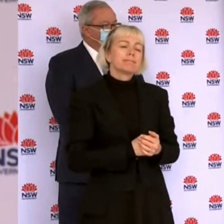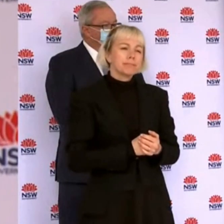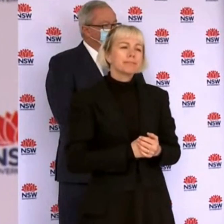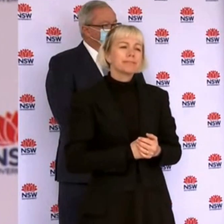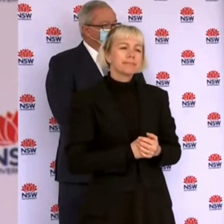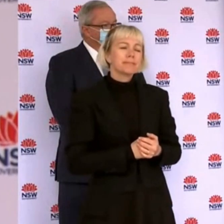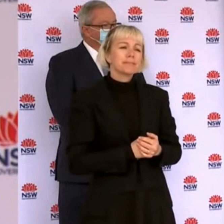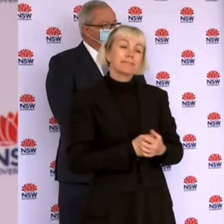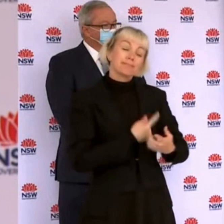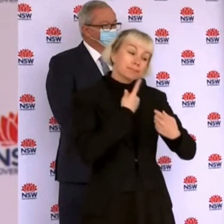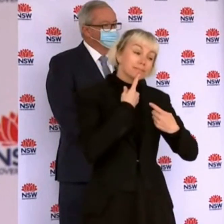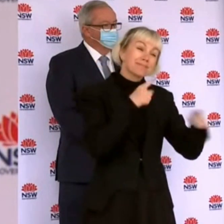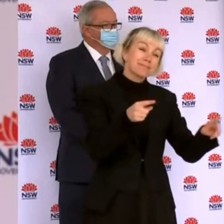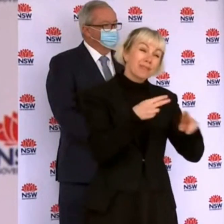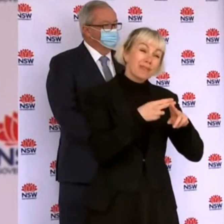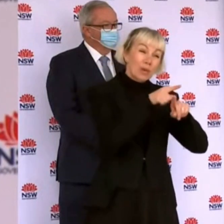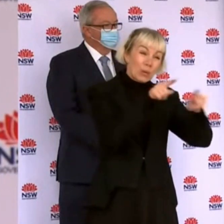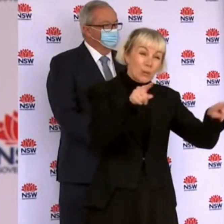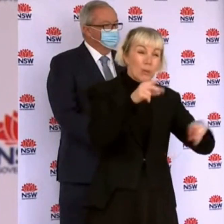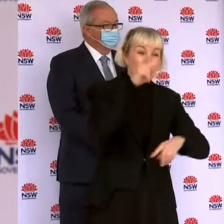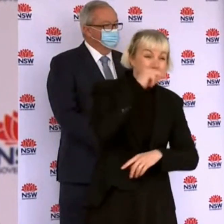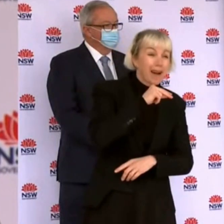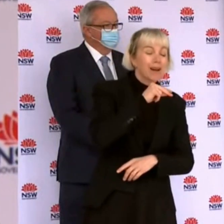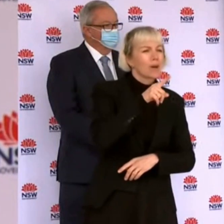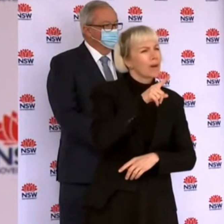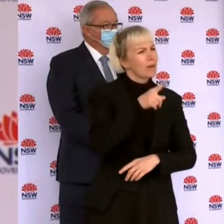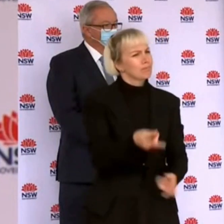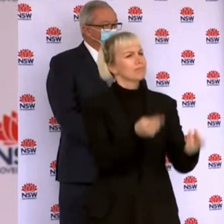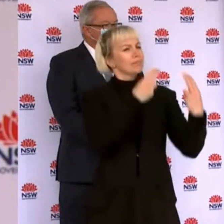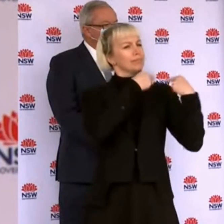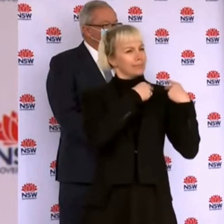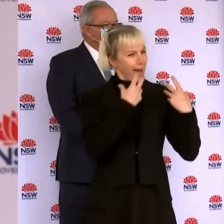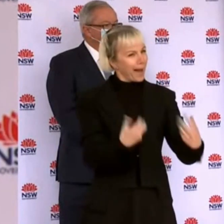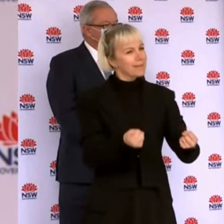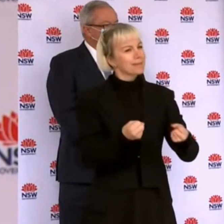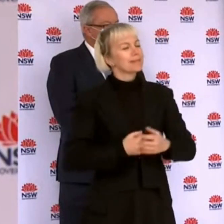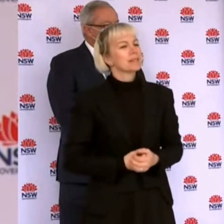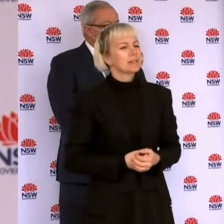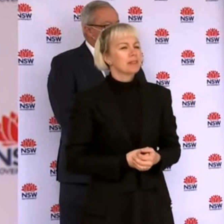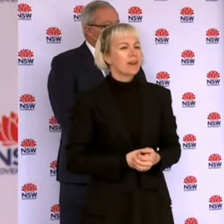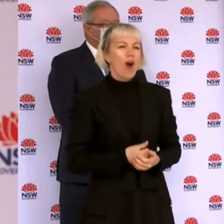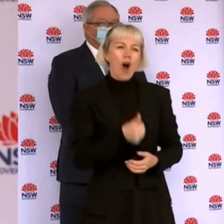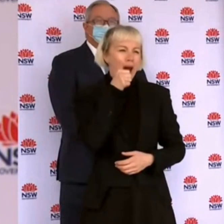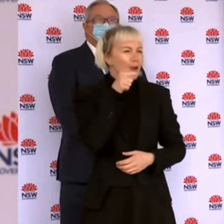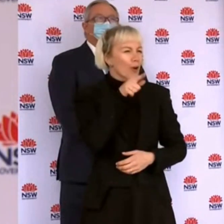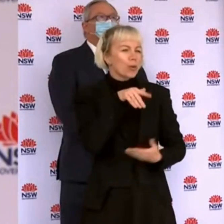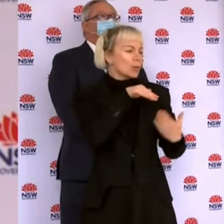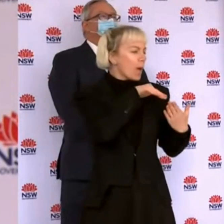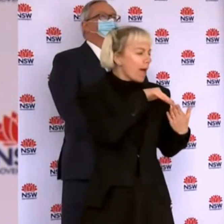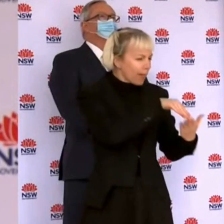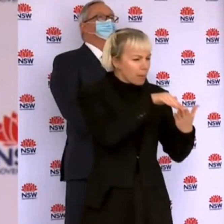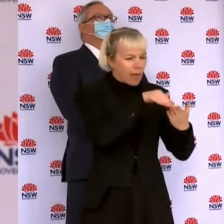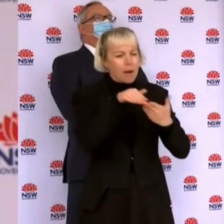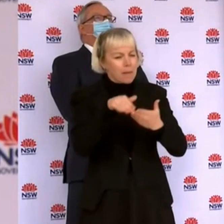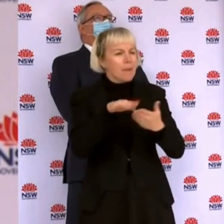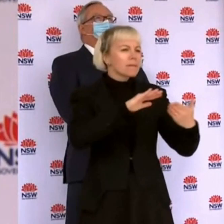people is that you have a great role to play. We know that you often support others with caring functions, and again, to listen